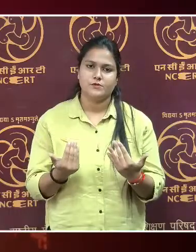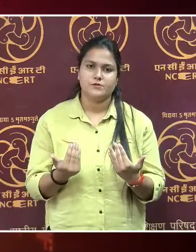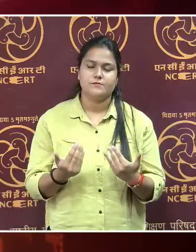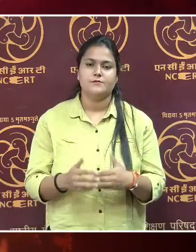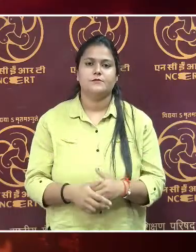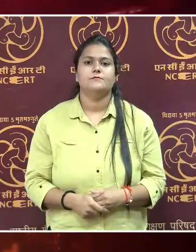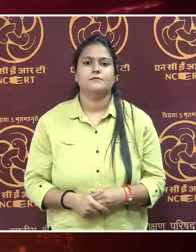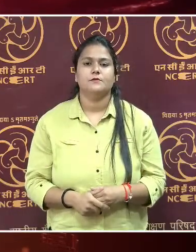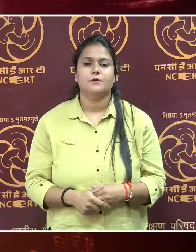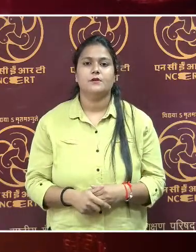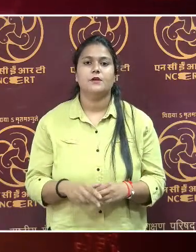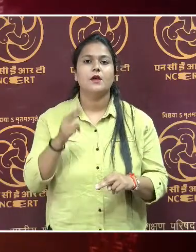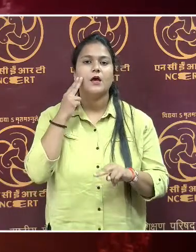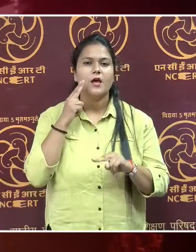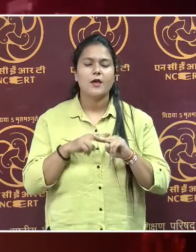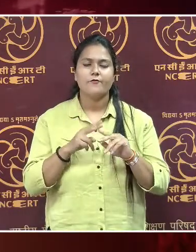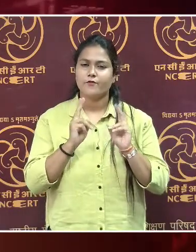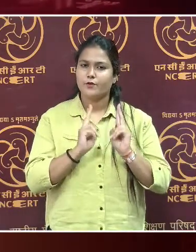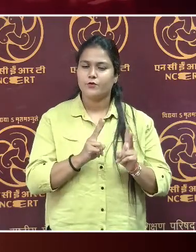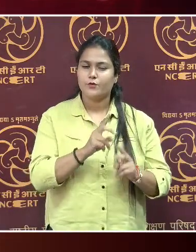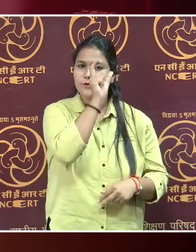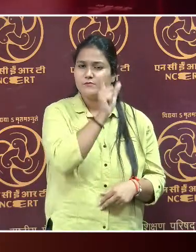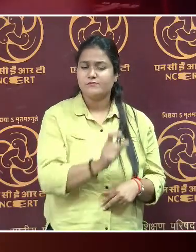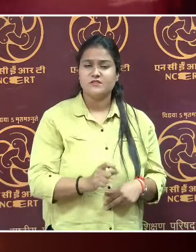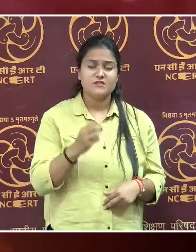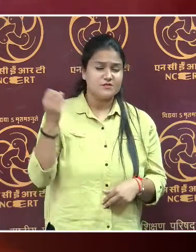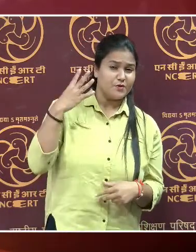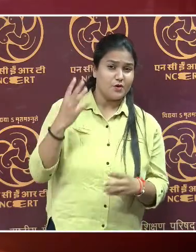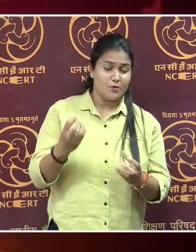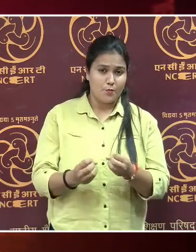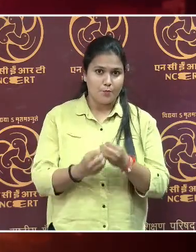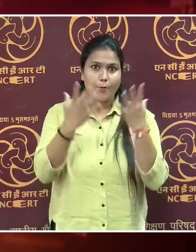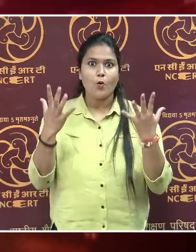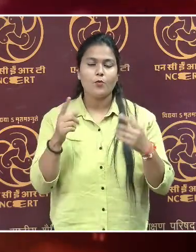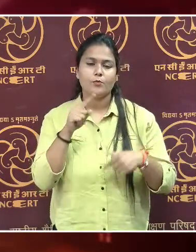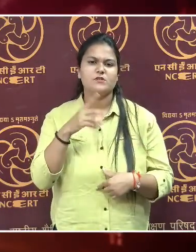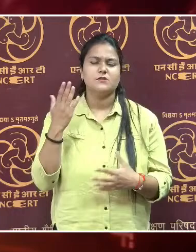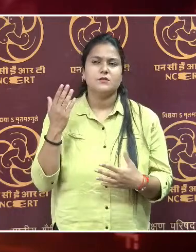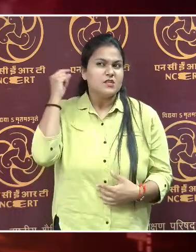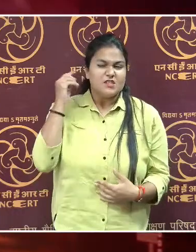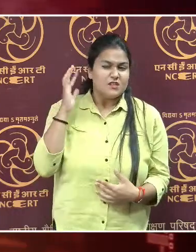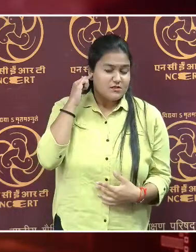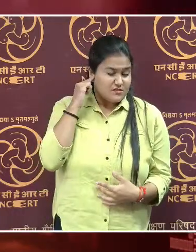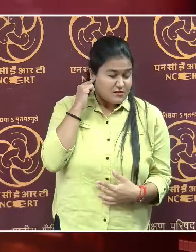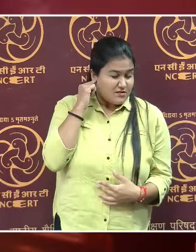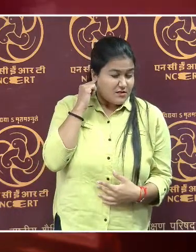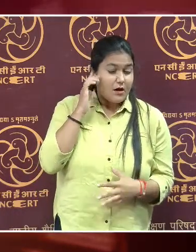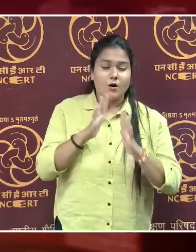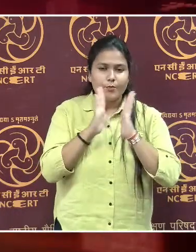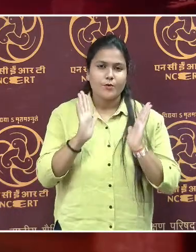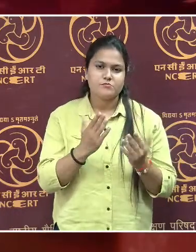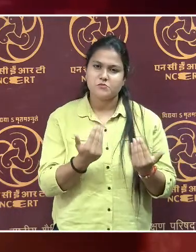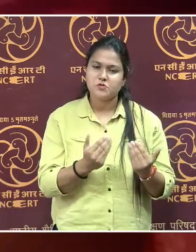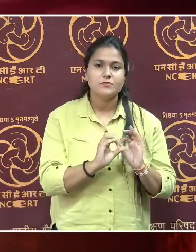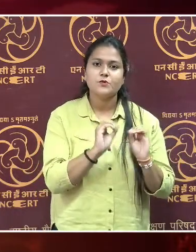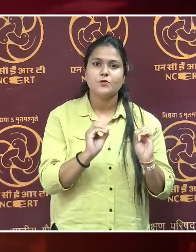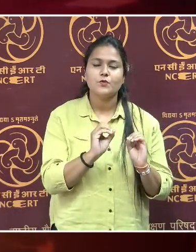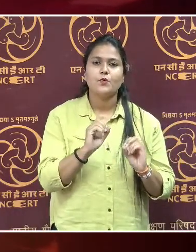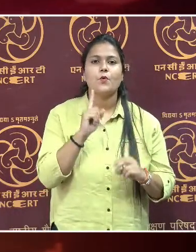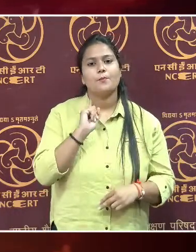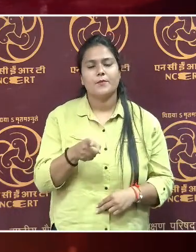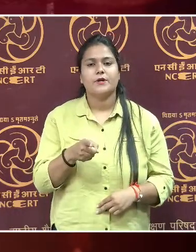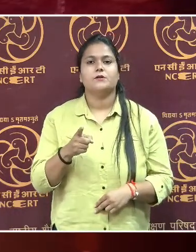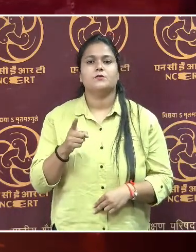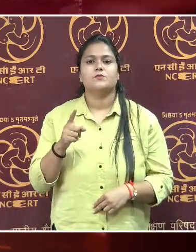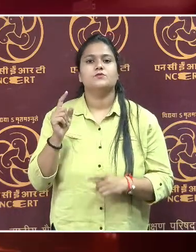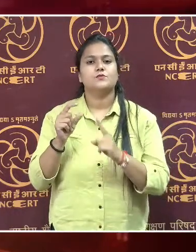tolerable for a normal hearing individual. So only that much of intensity of the signal can be heard by a child who has severe to